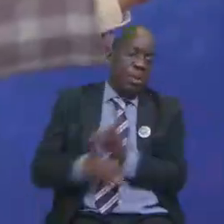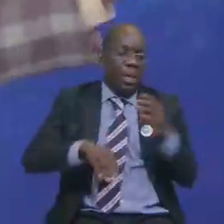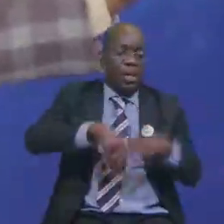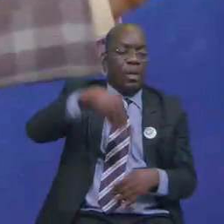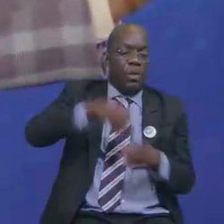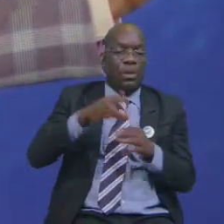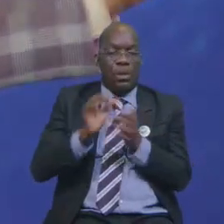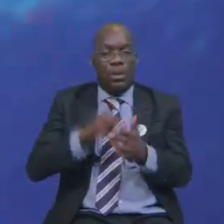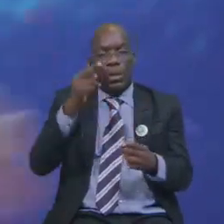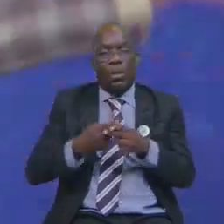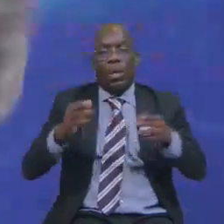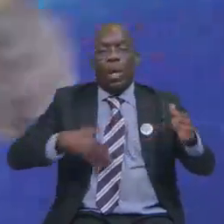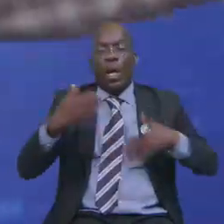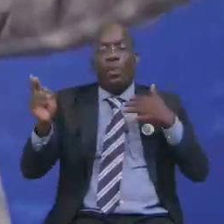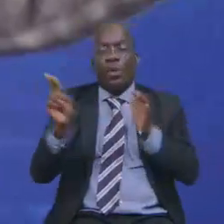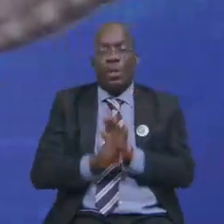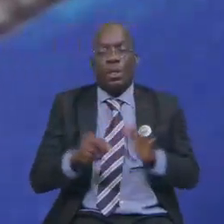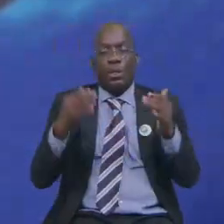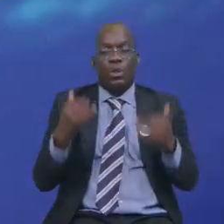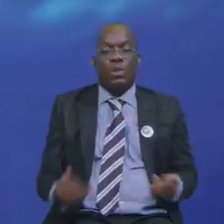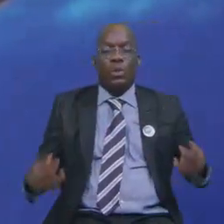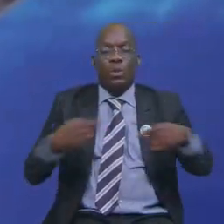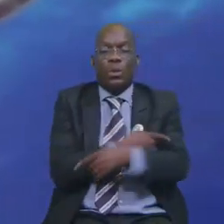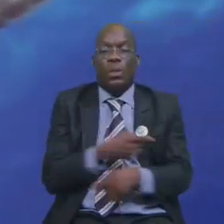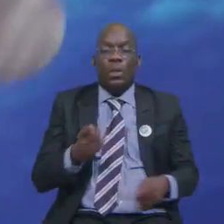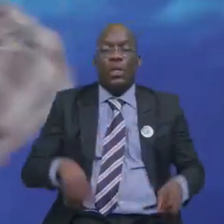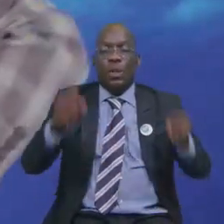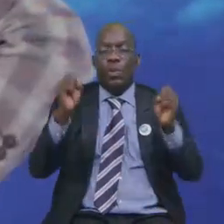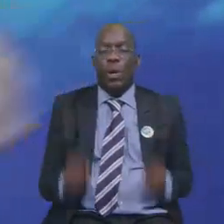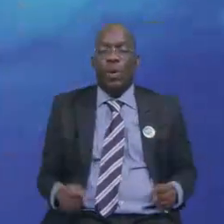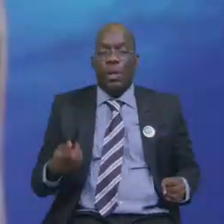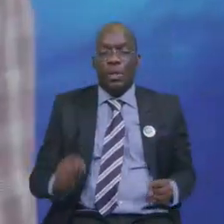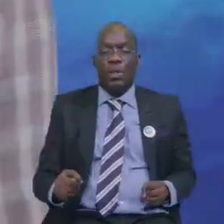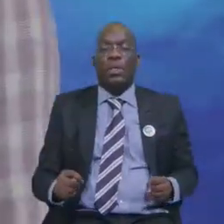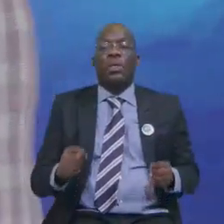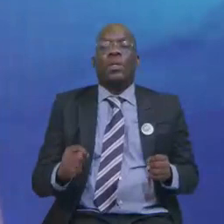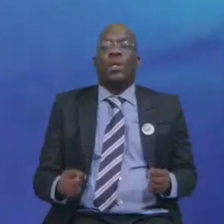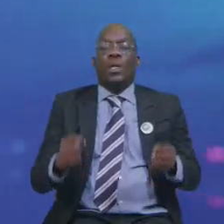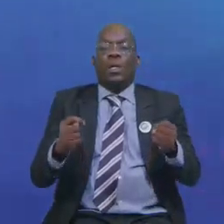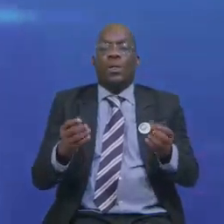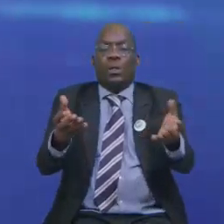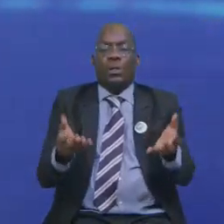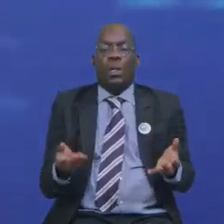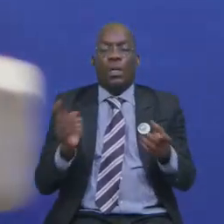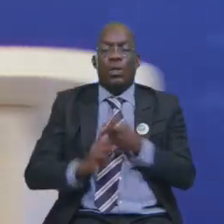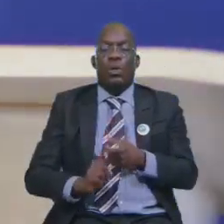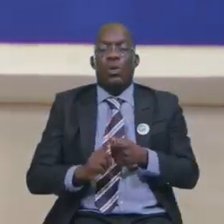Excitement to live. And the power, the passion to live, and the passion to run the race